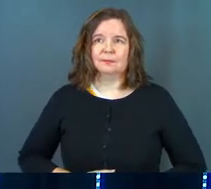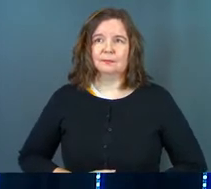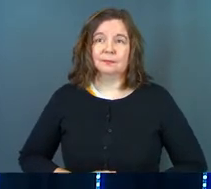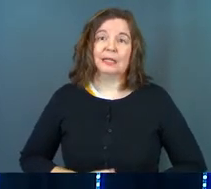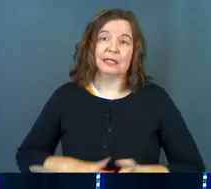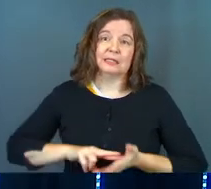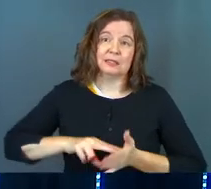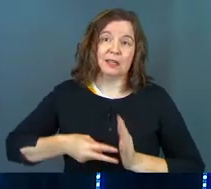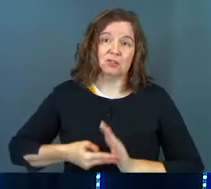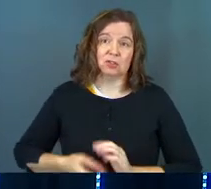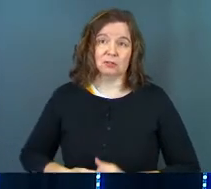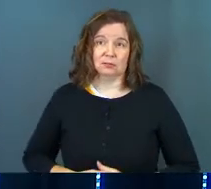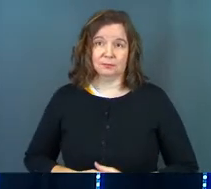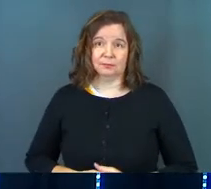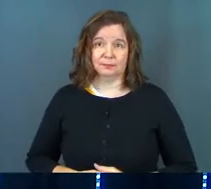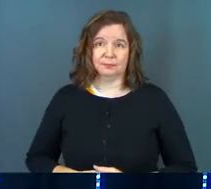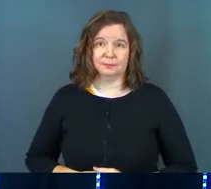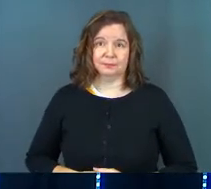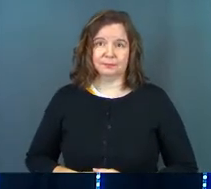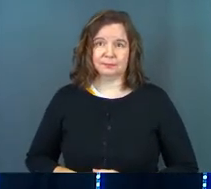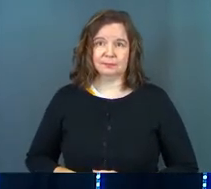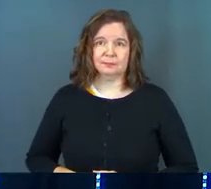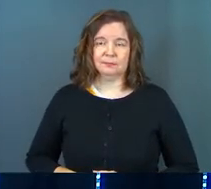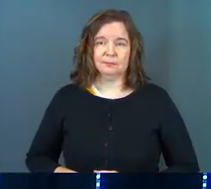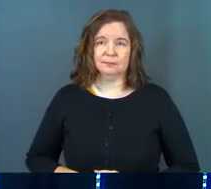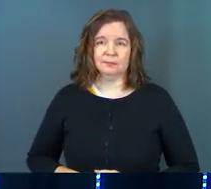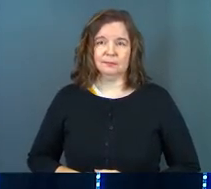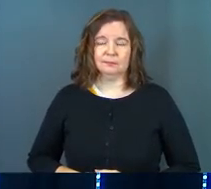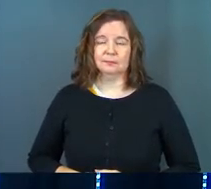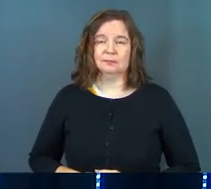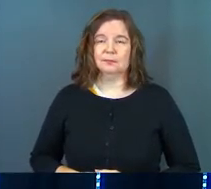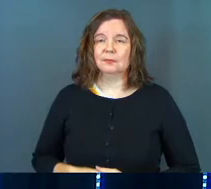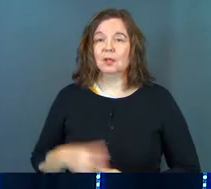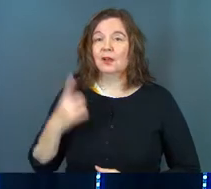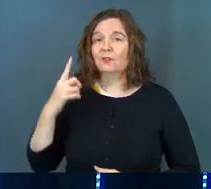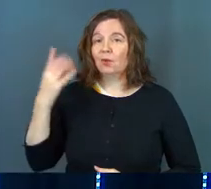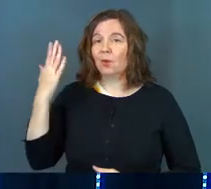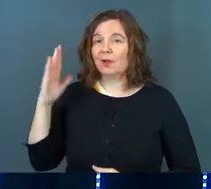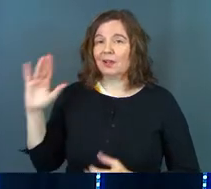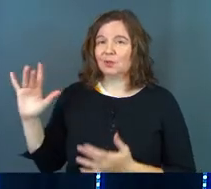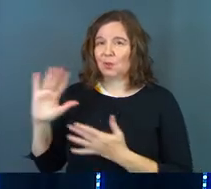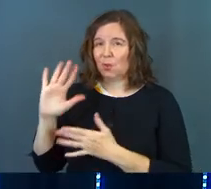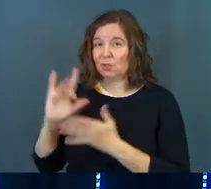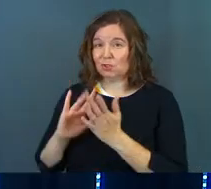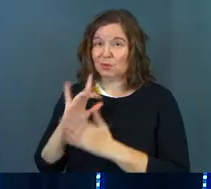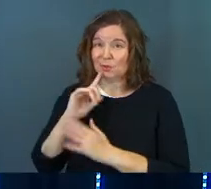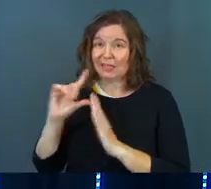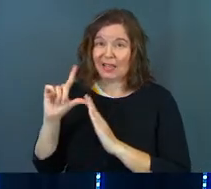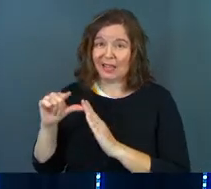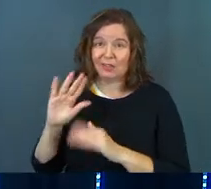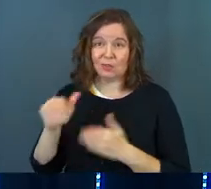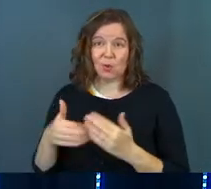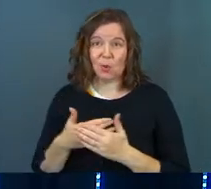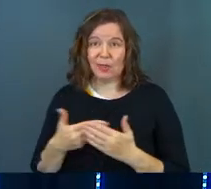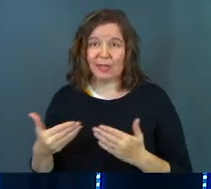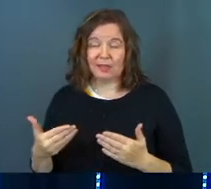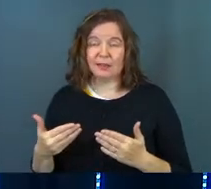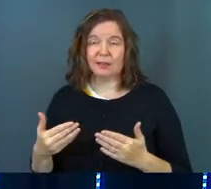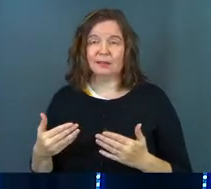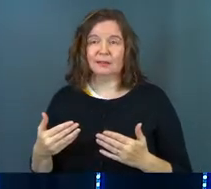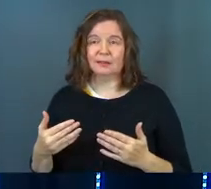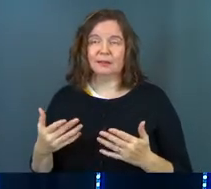It's intentional. Just for God's glory. Jesus is going to say later that this whole thing